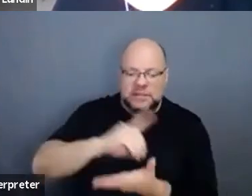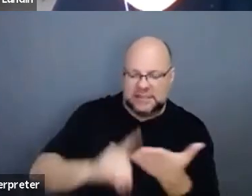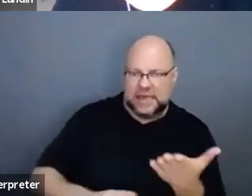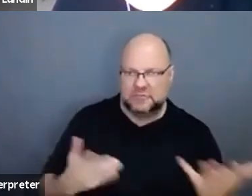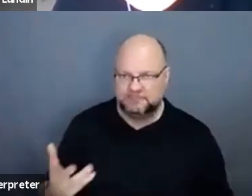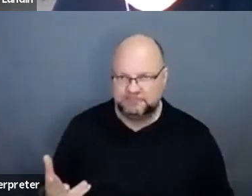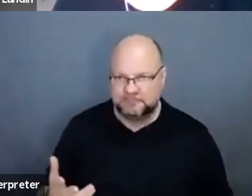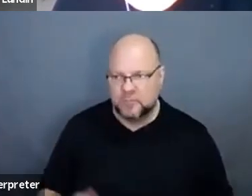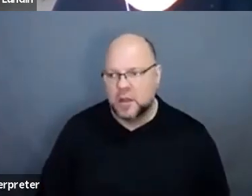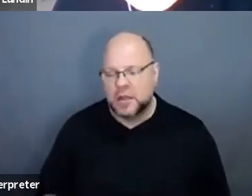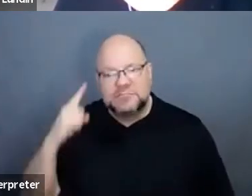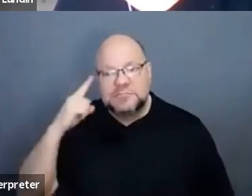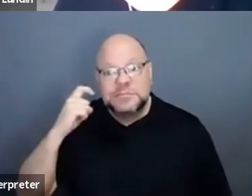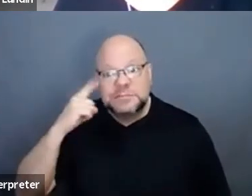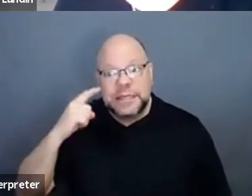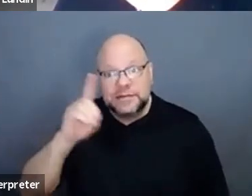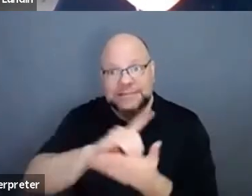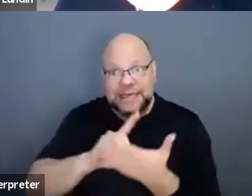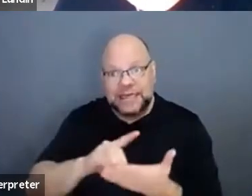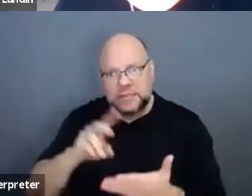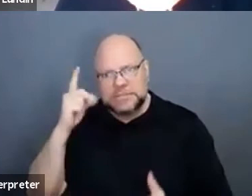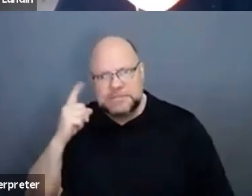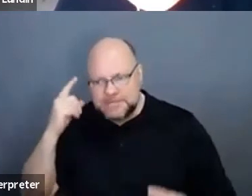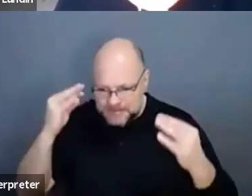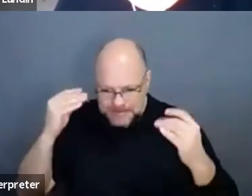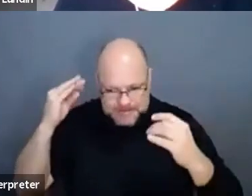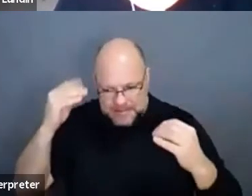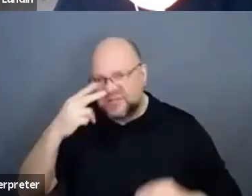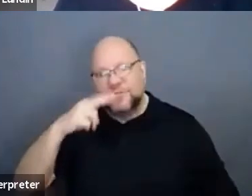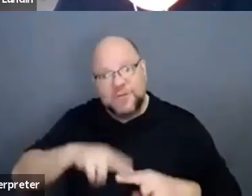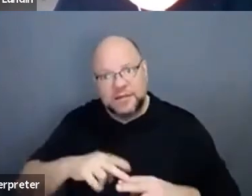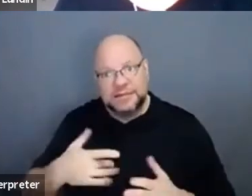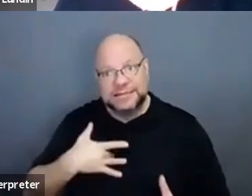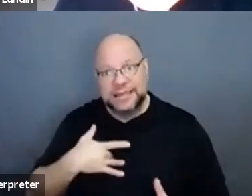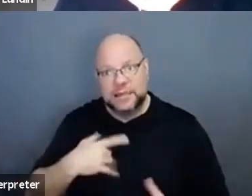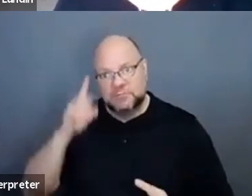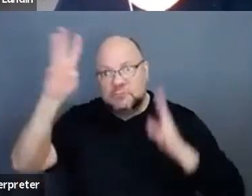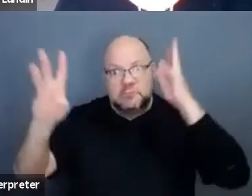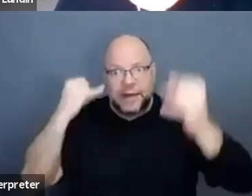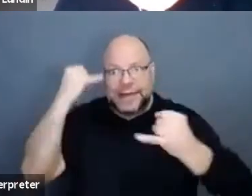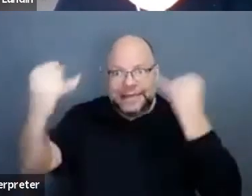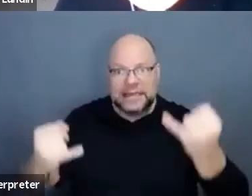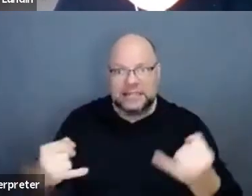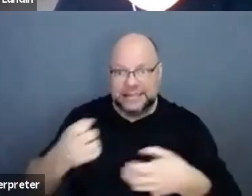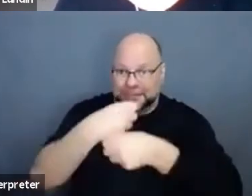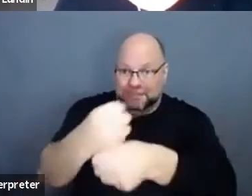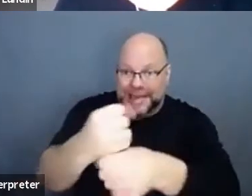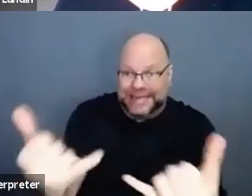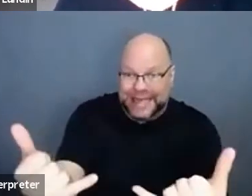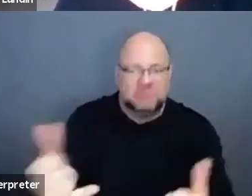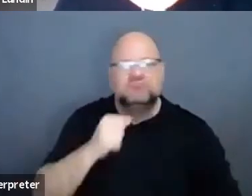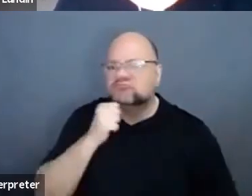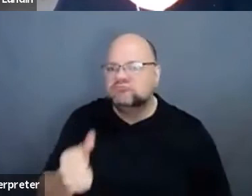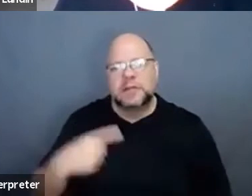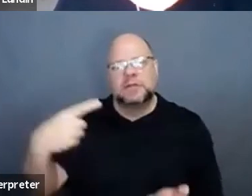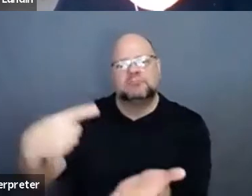And speculative design is really fun. Oftentimes we come up with ideas that don't necessarily need to be made, but really just need to